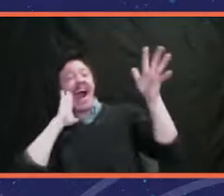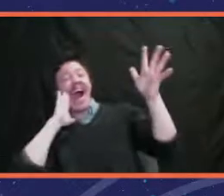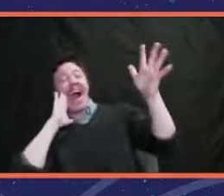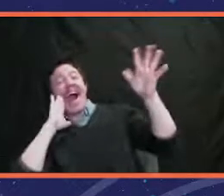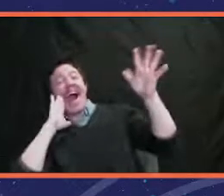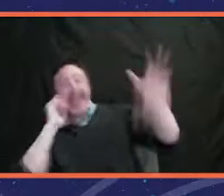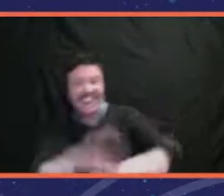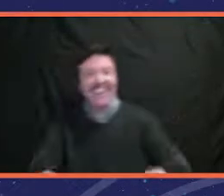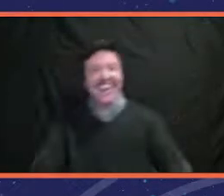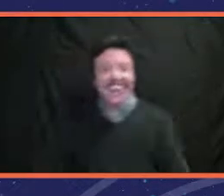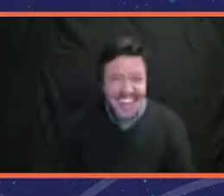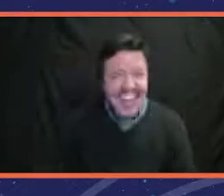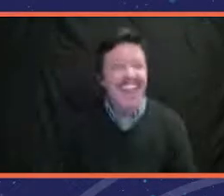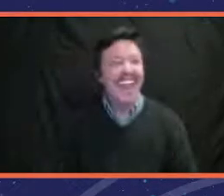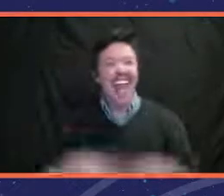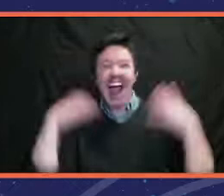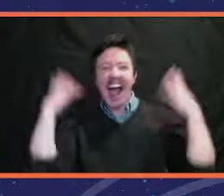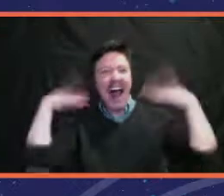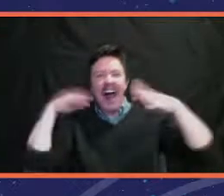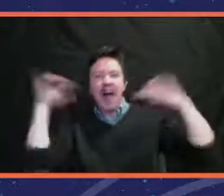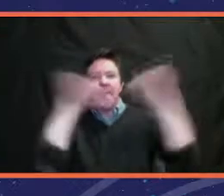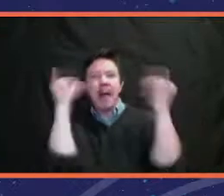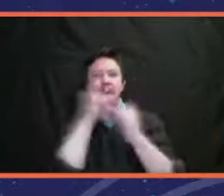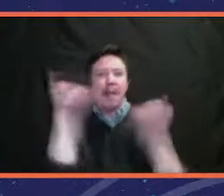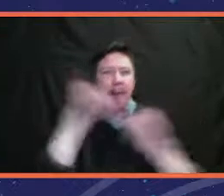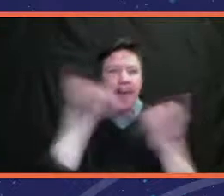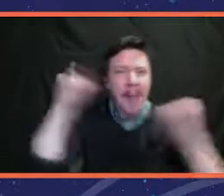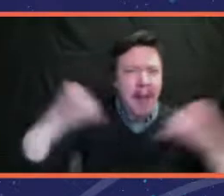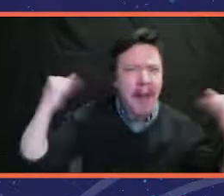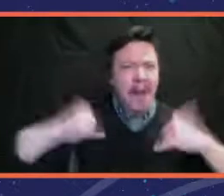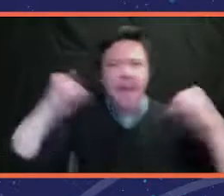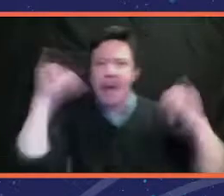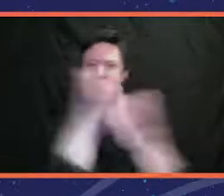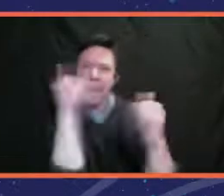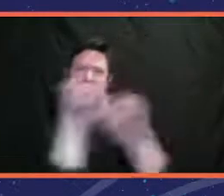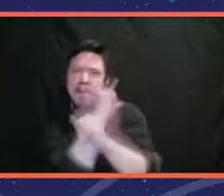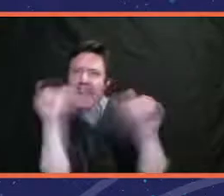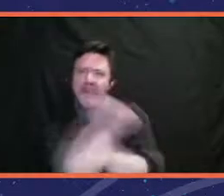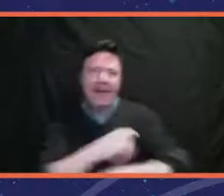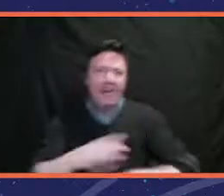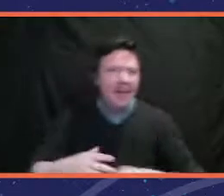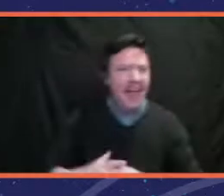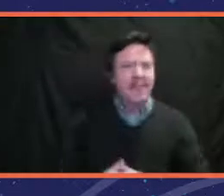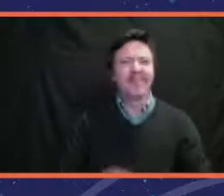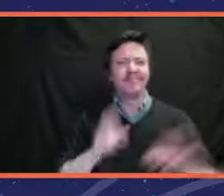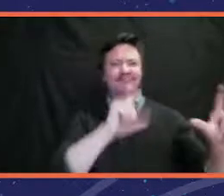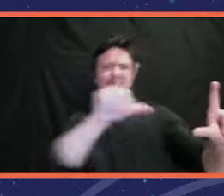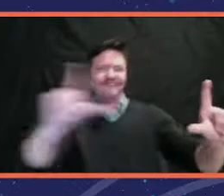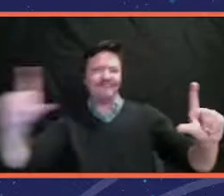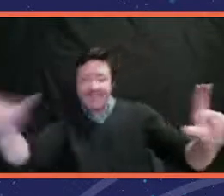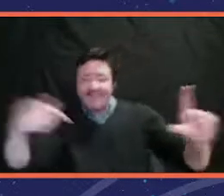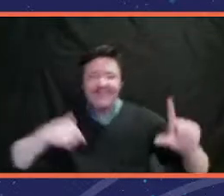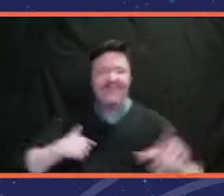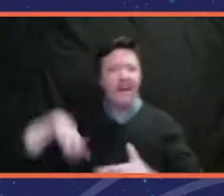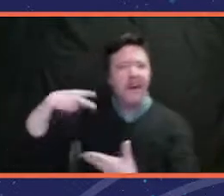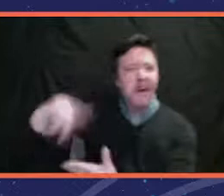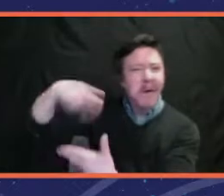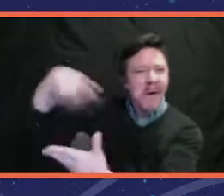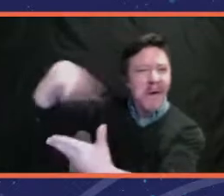It's going crazy. People turn dancing in front of their Zoom screens. All right.